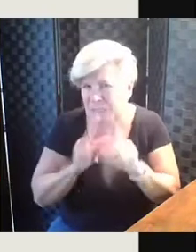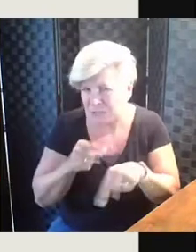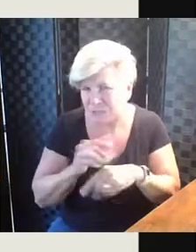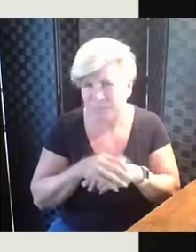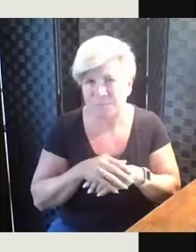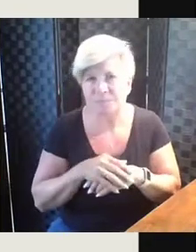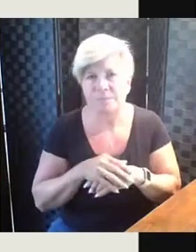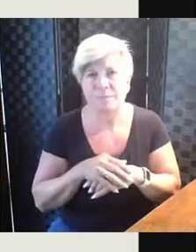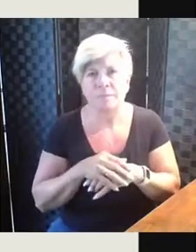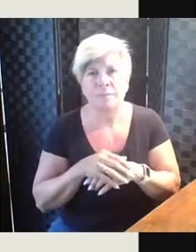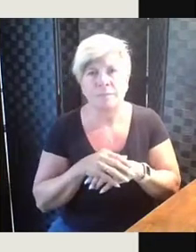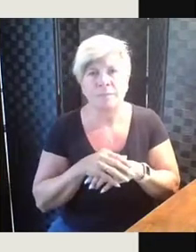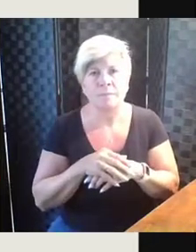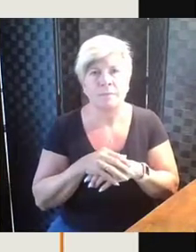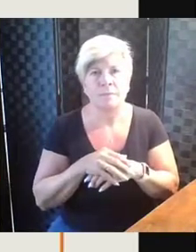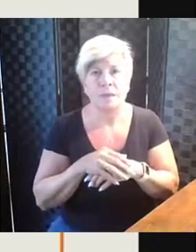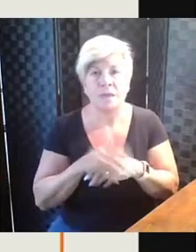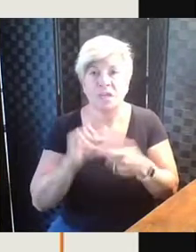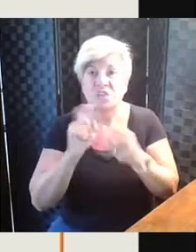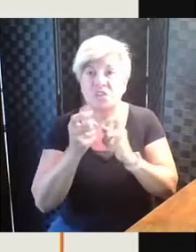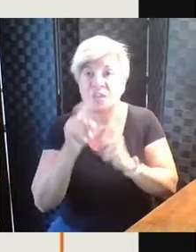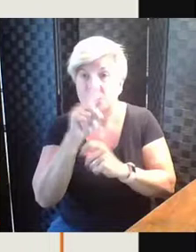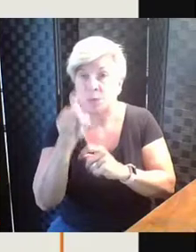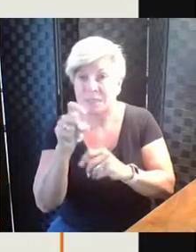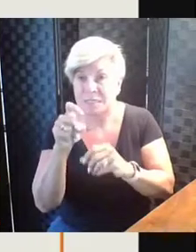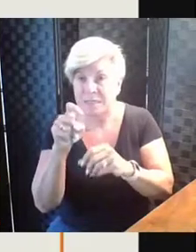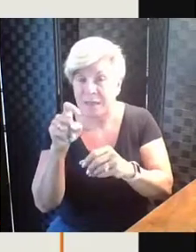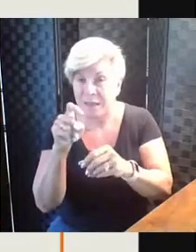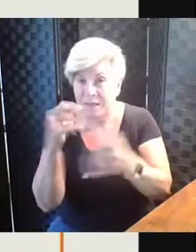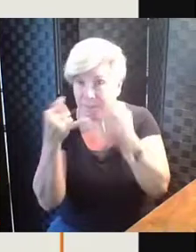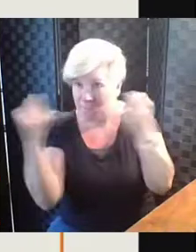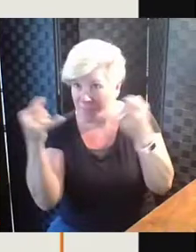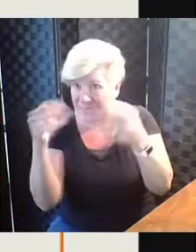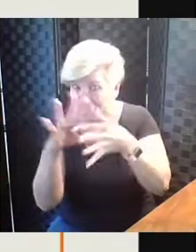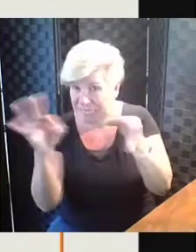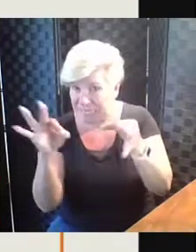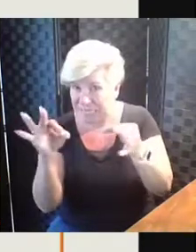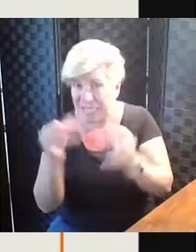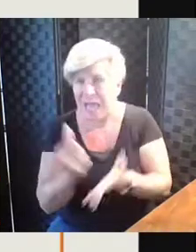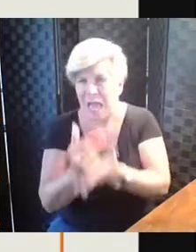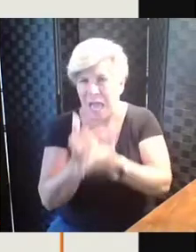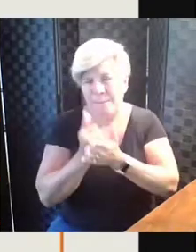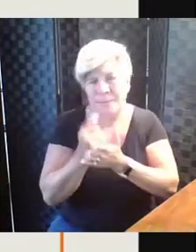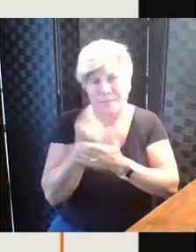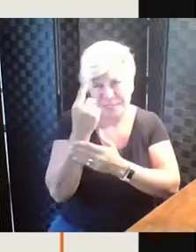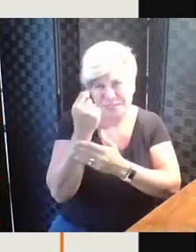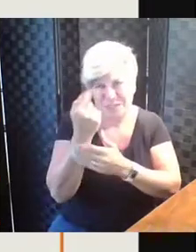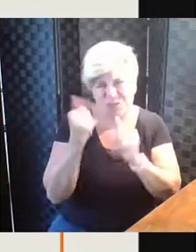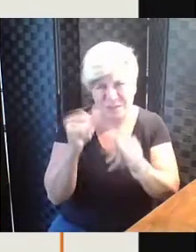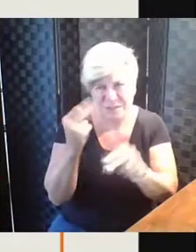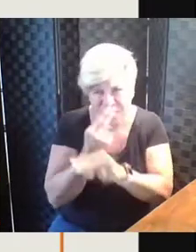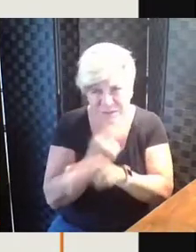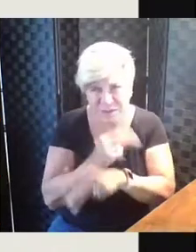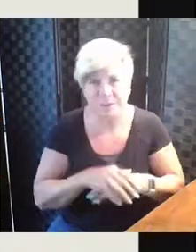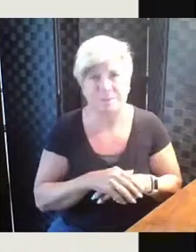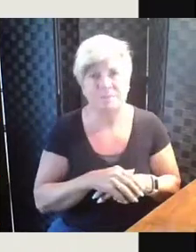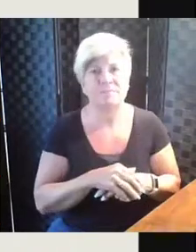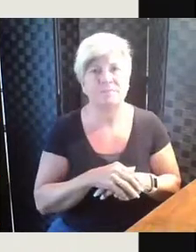to. By turning the question into a fill-in-the-blank sentence, we can better understand what we're trying to figure